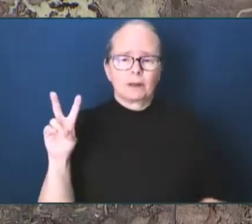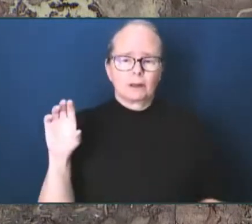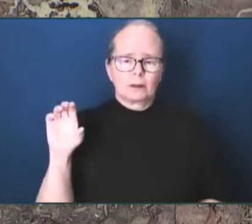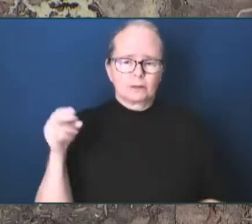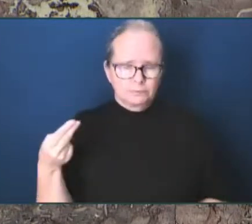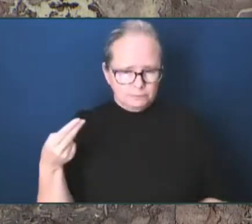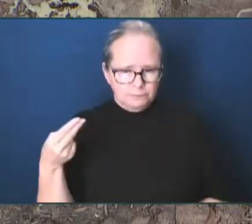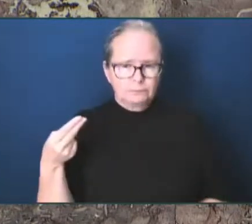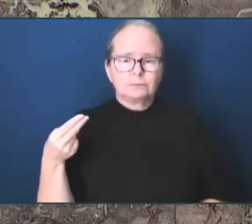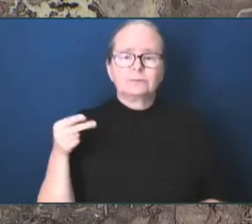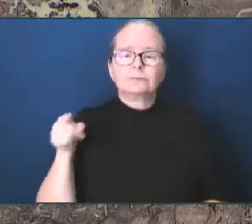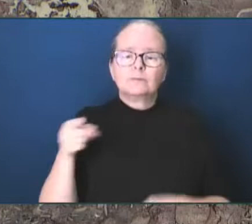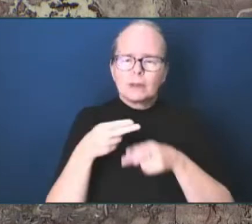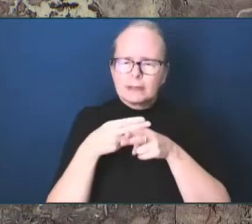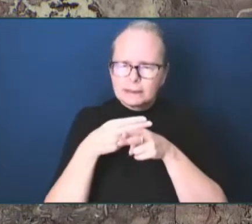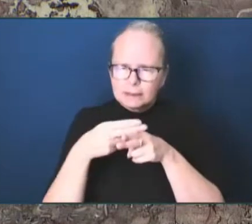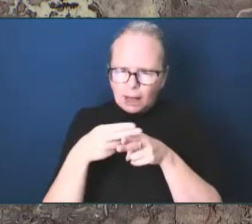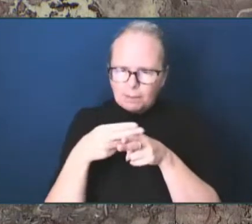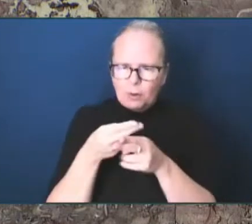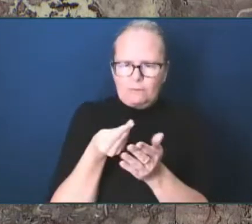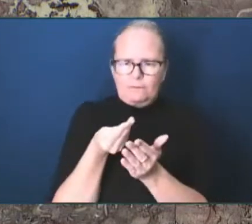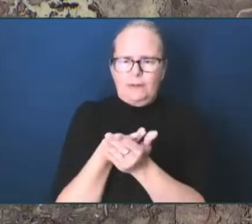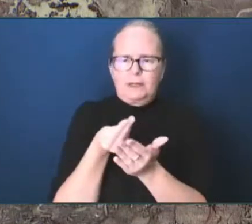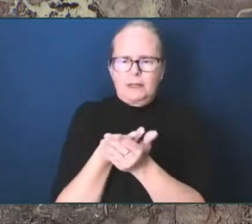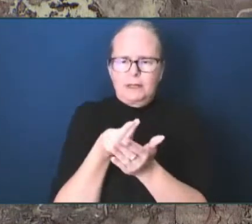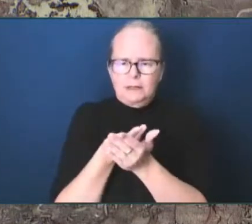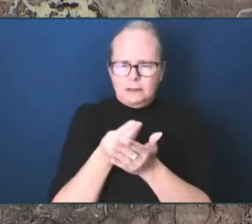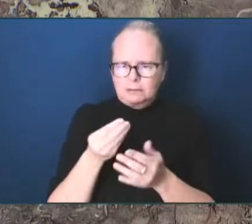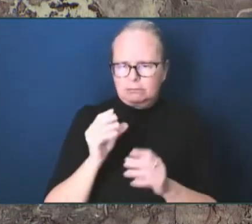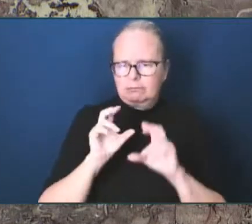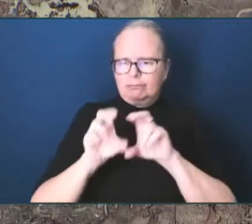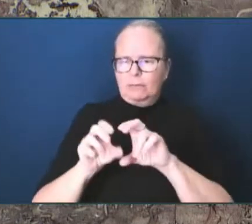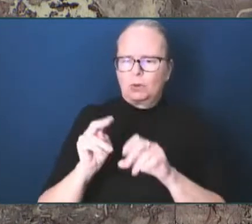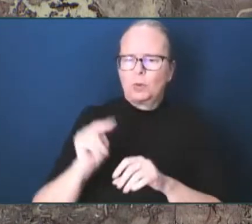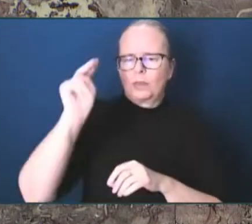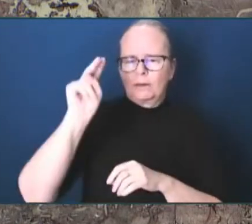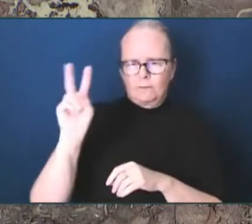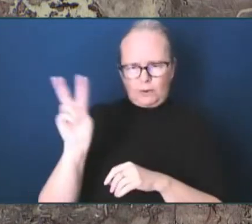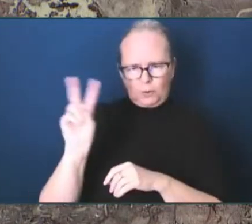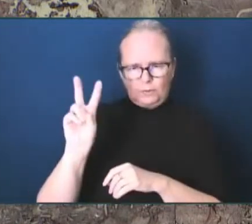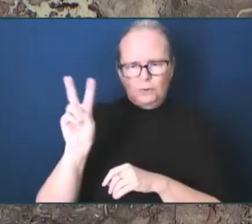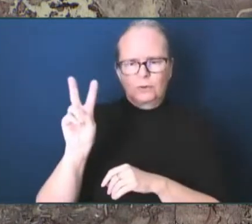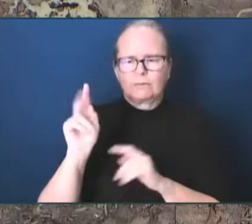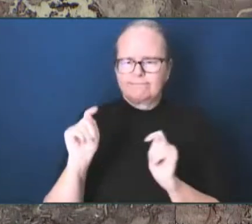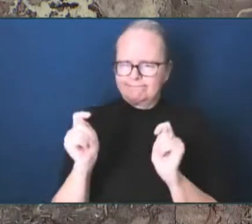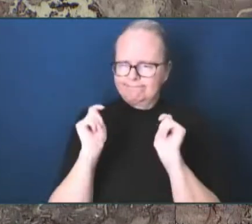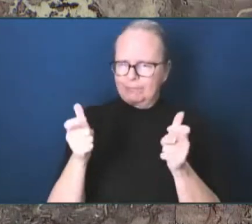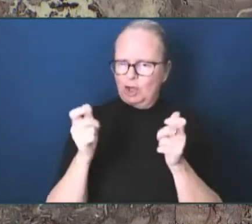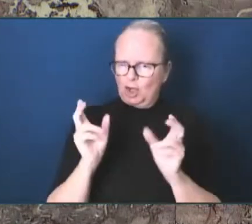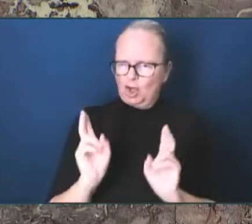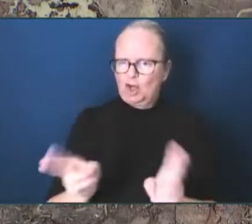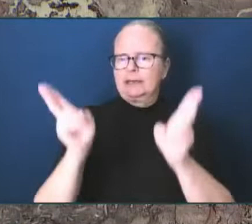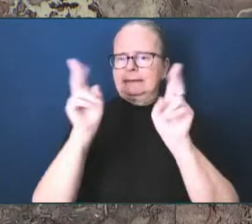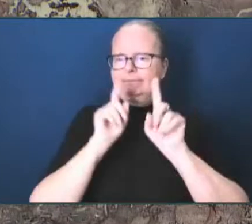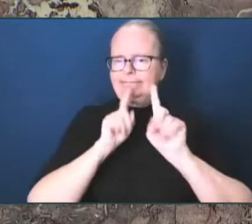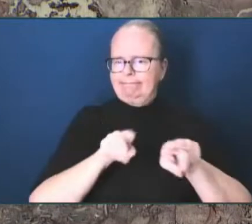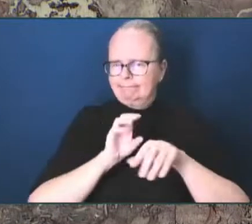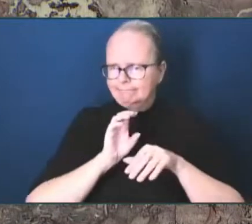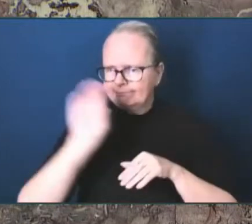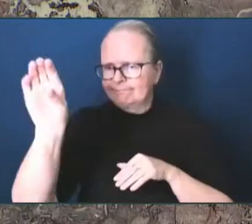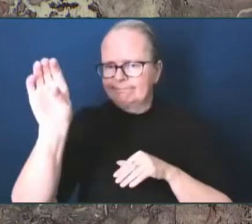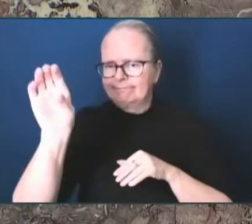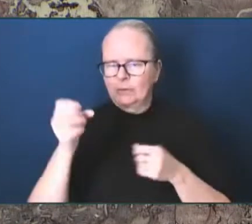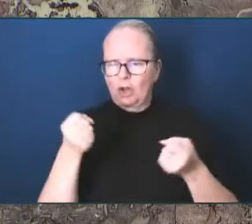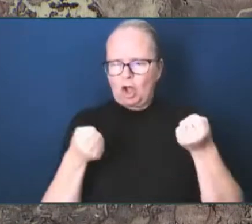North Shore, CAR 22, which is a partnership between VCH and the RCMP, the Integrated First